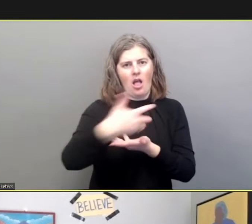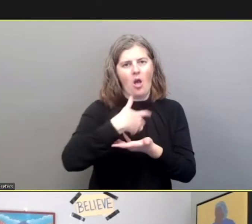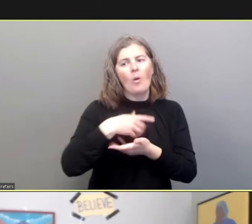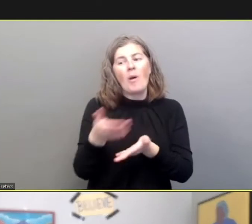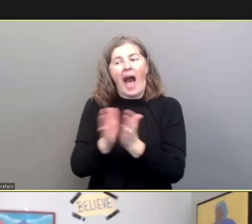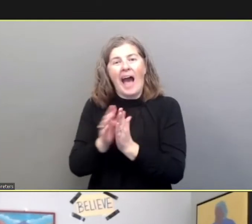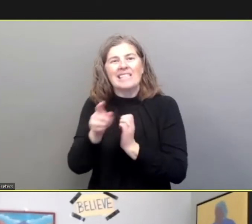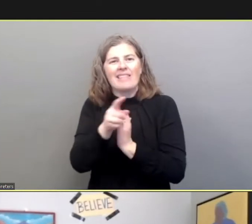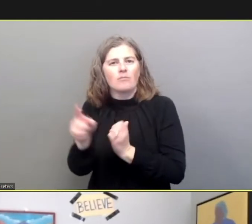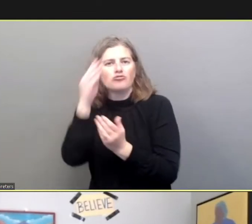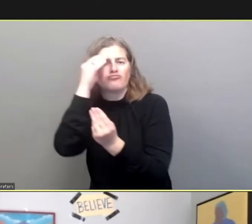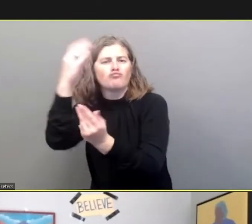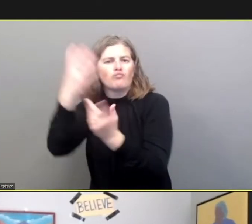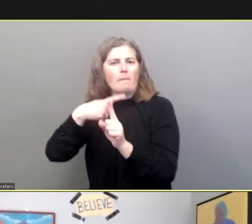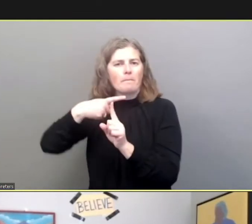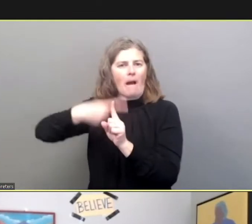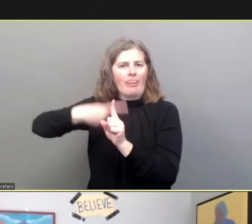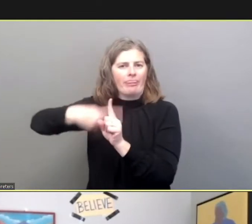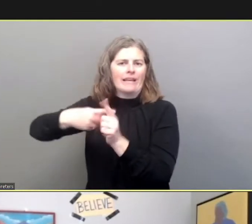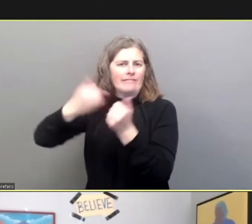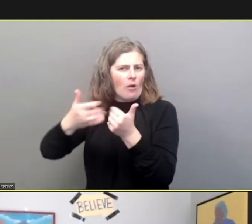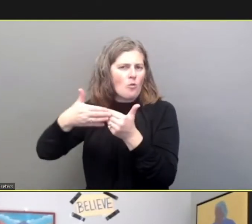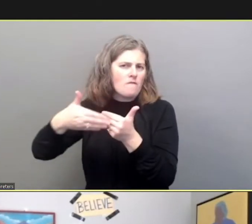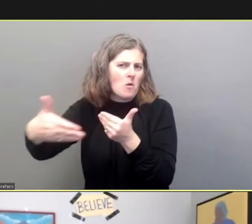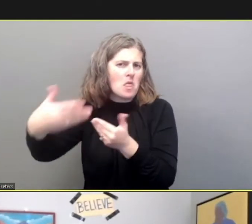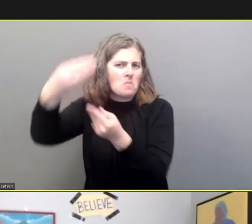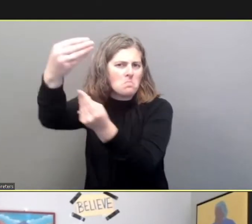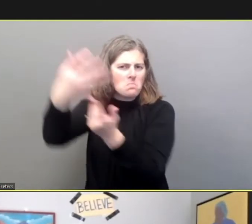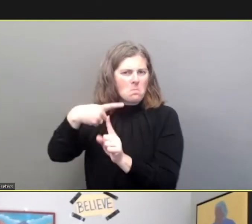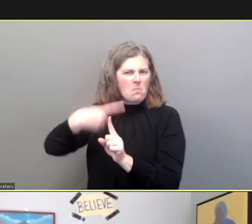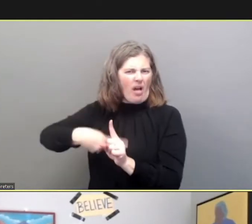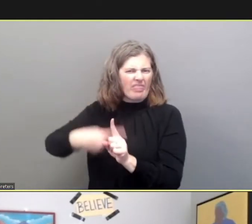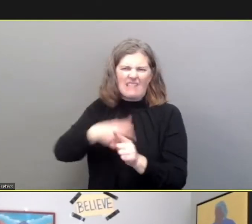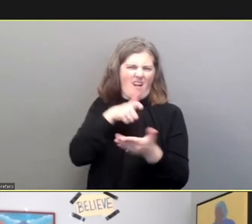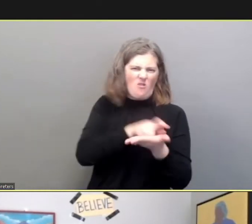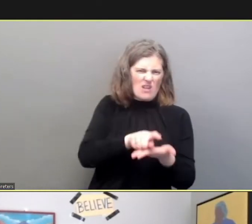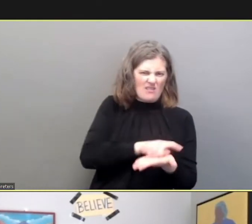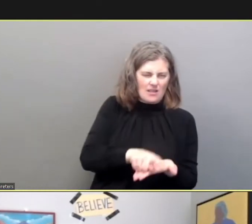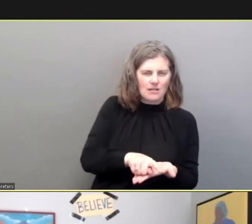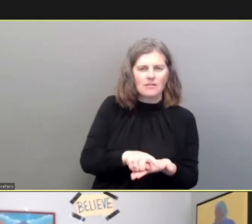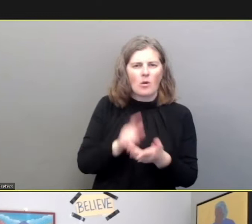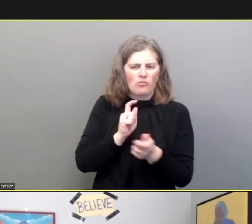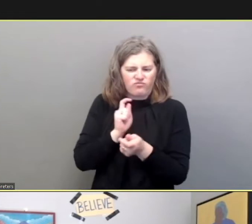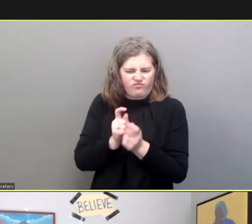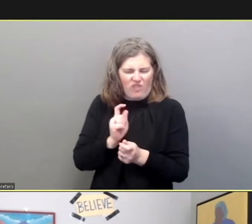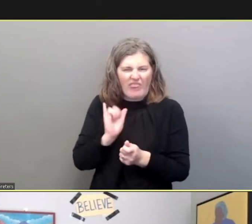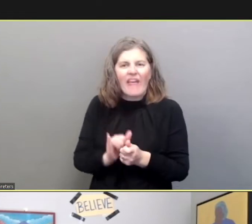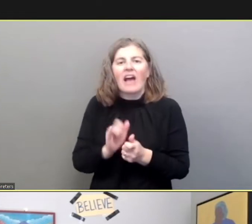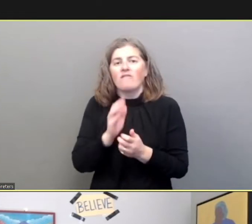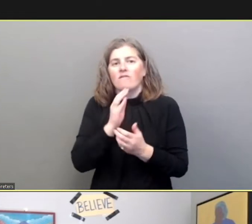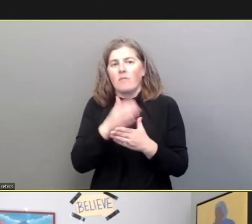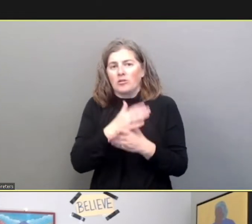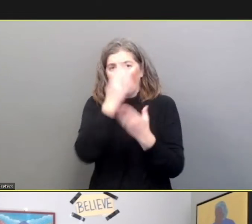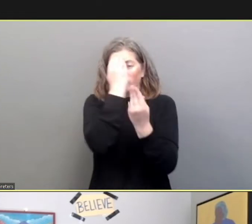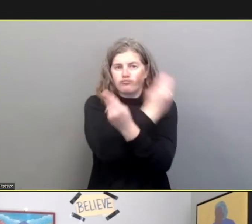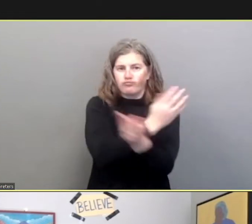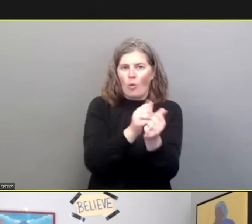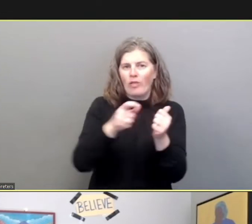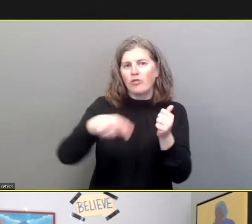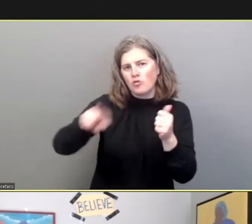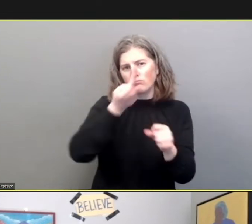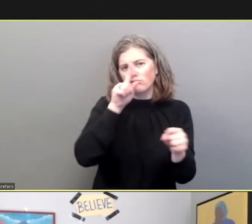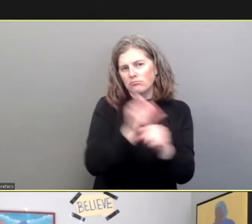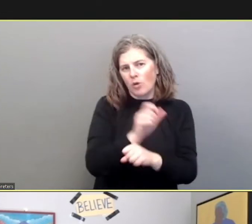to us monthly going forward, and then we will share that information with you for